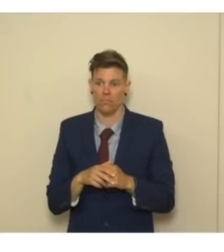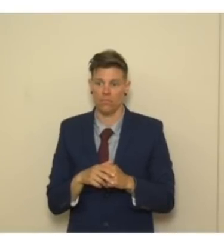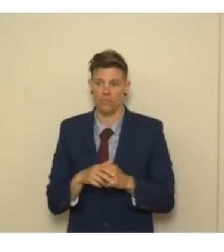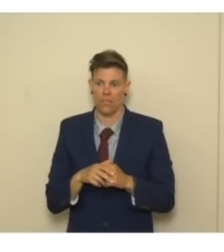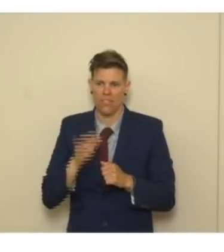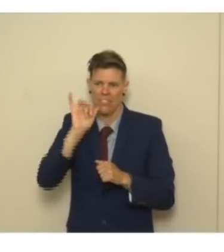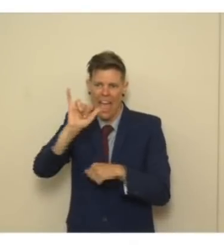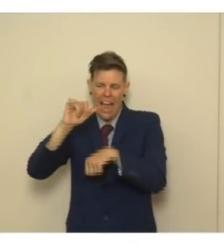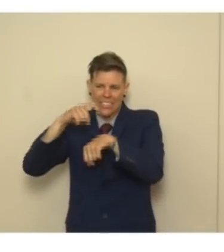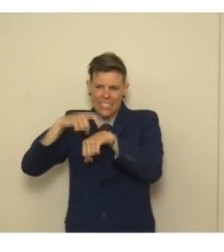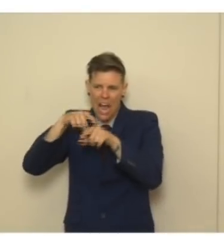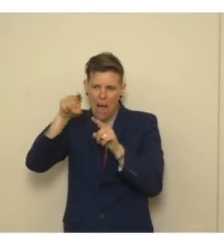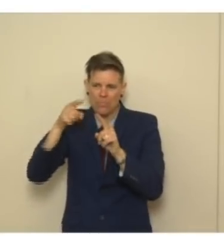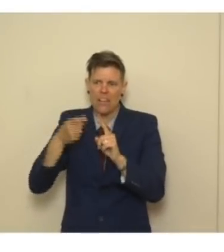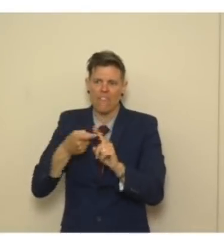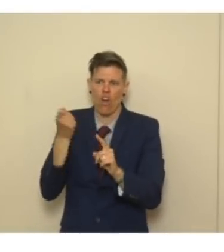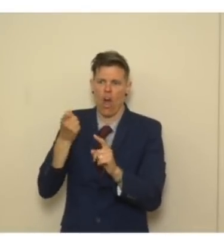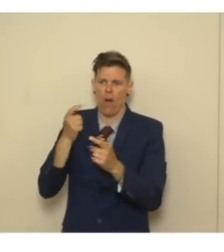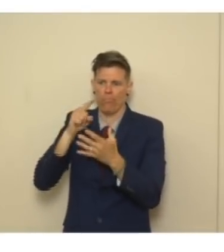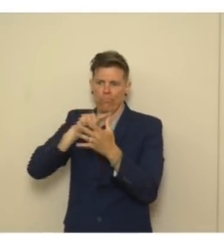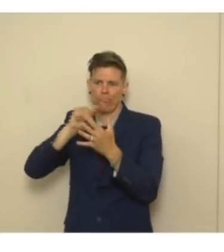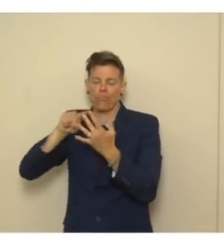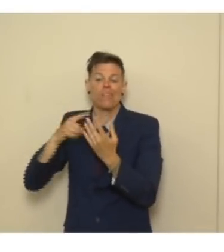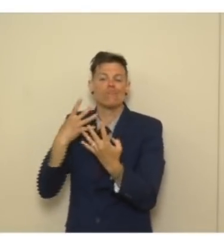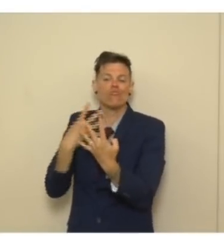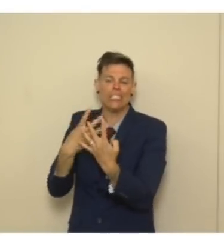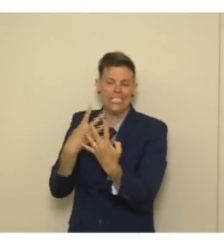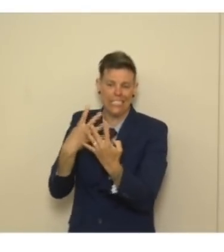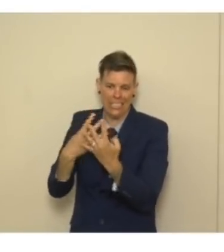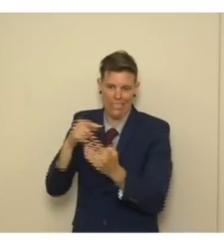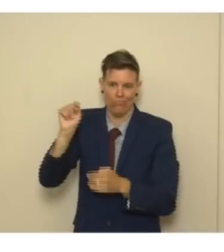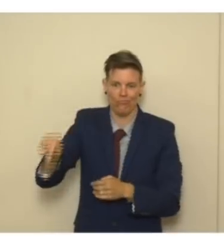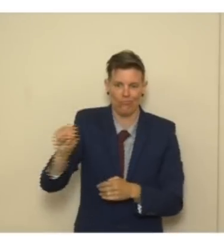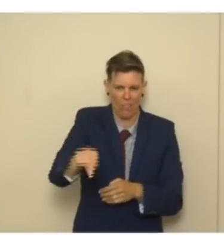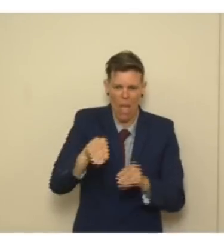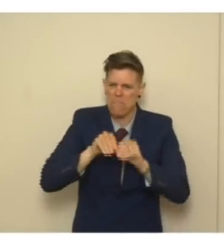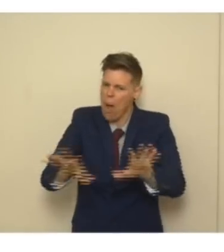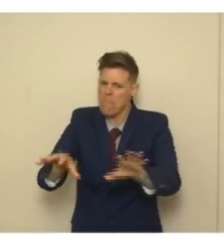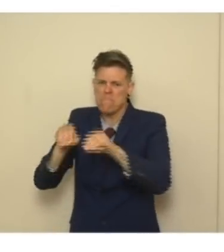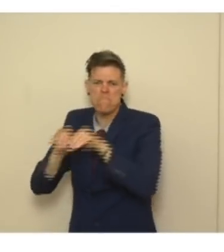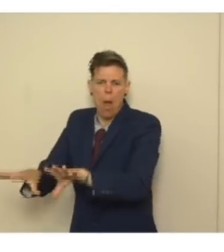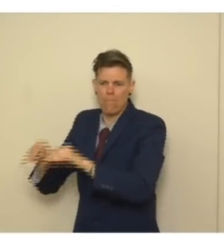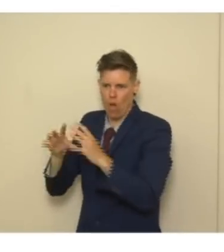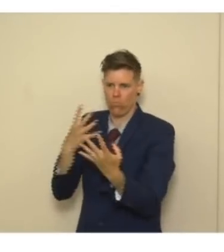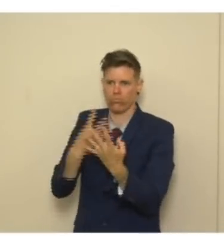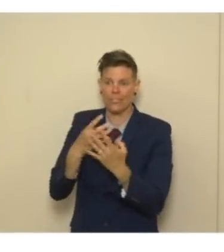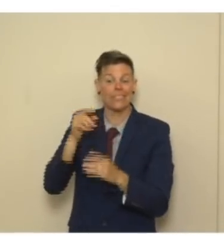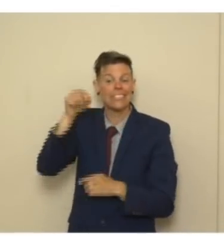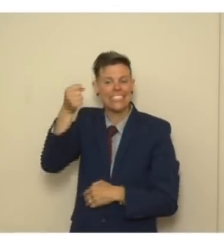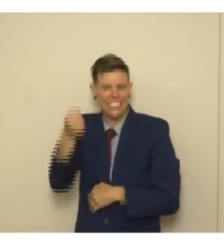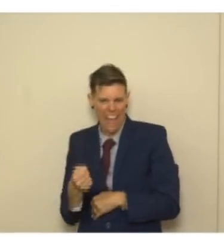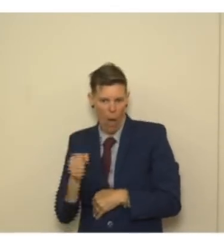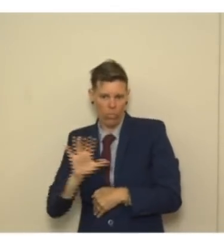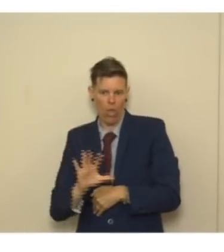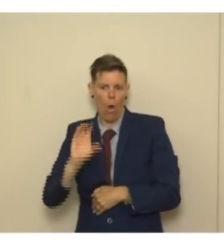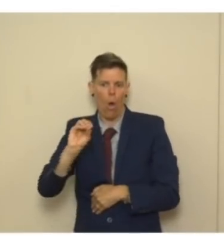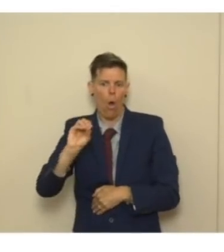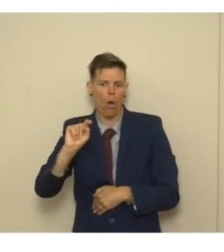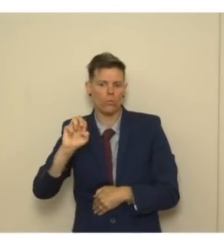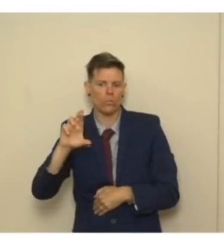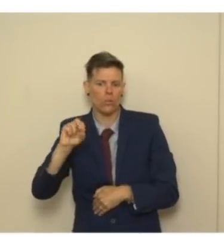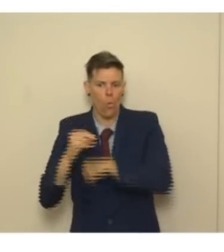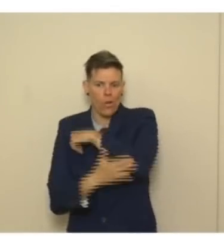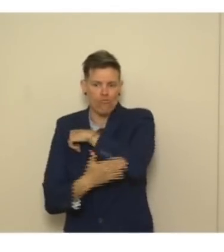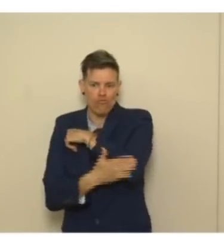correctional facilities in Otero County. We thought that explained most of it, but I actually drew that arrow as an